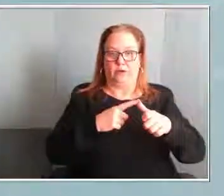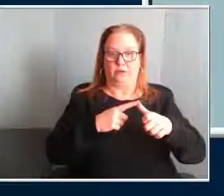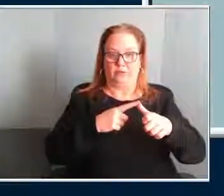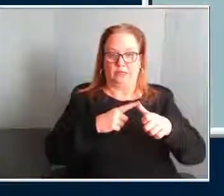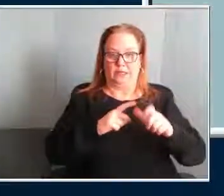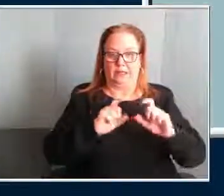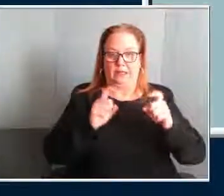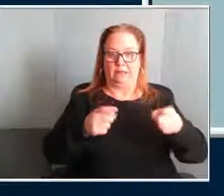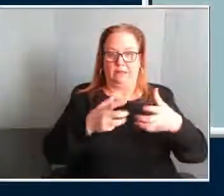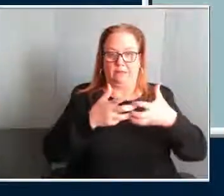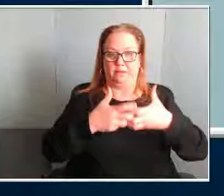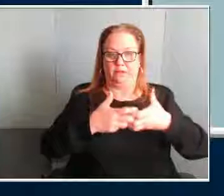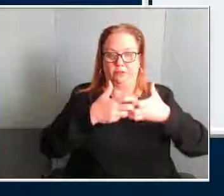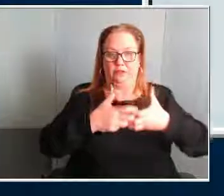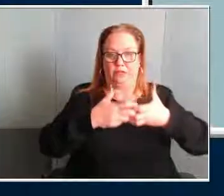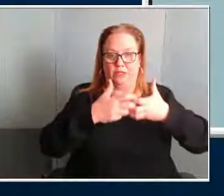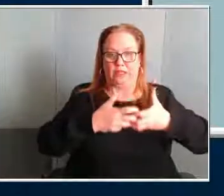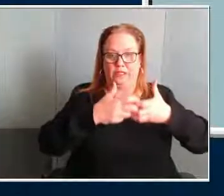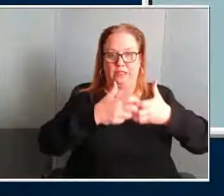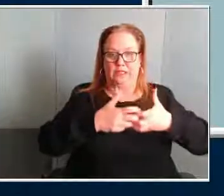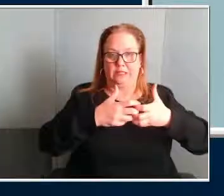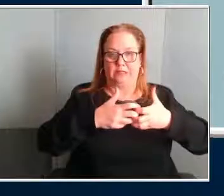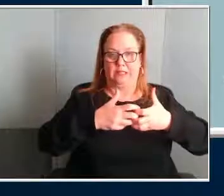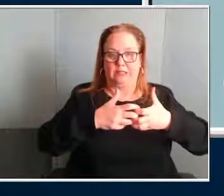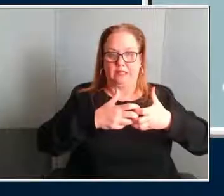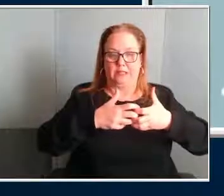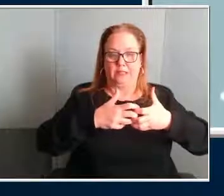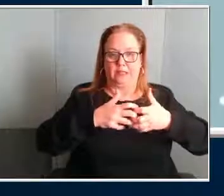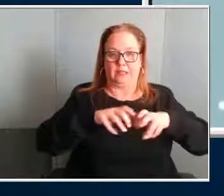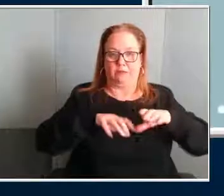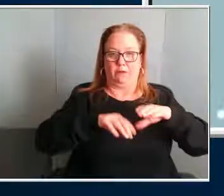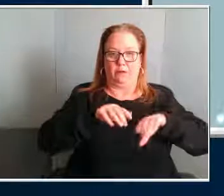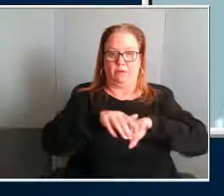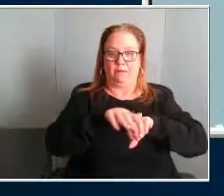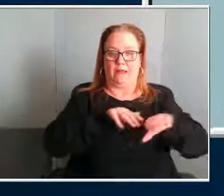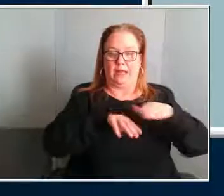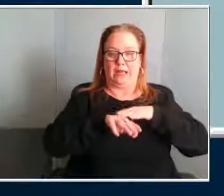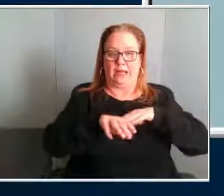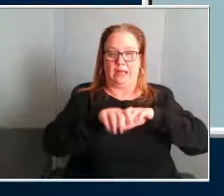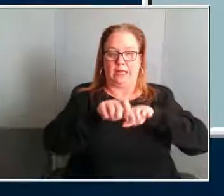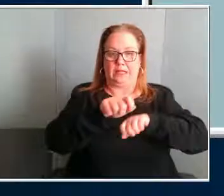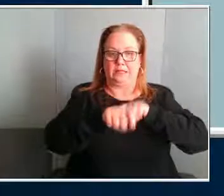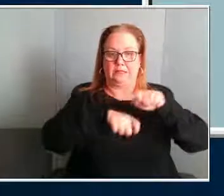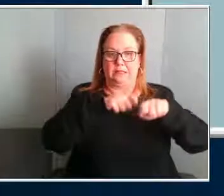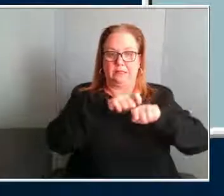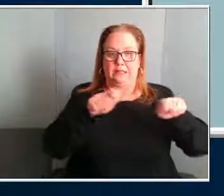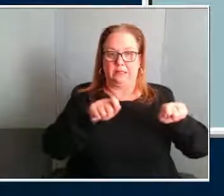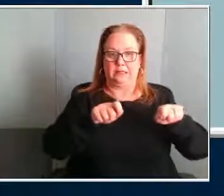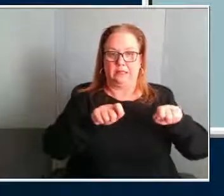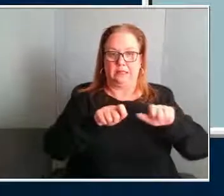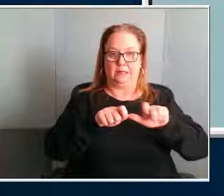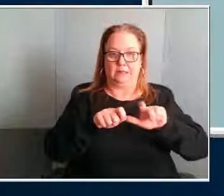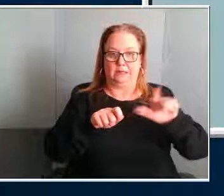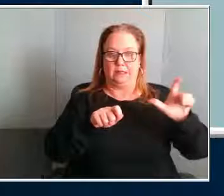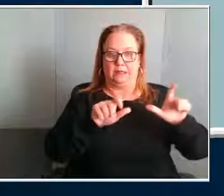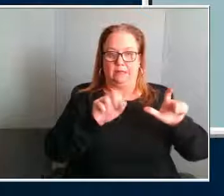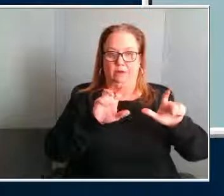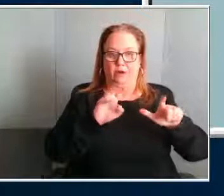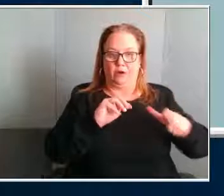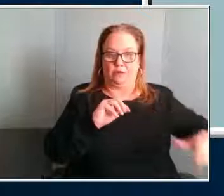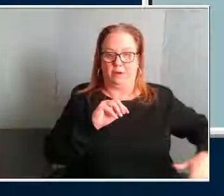the machines, they would wrap my hands to the machine to keep my left arm on